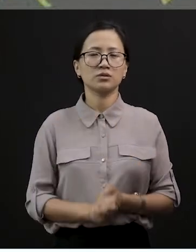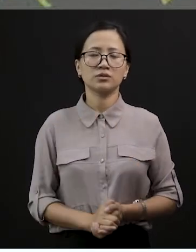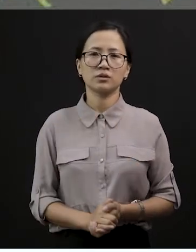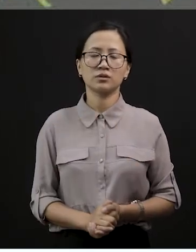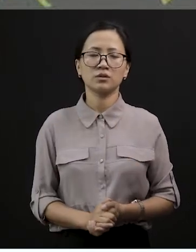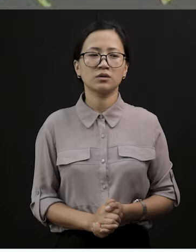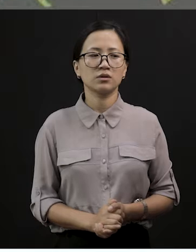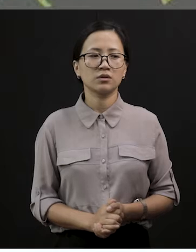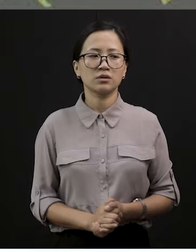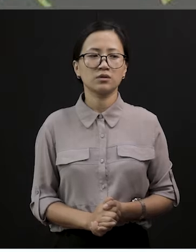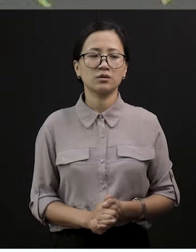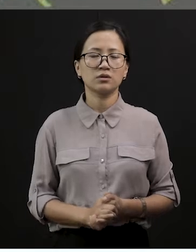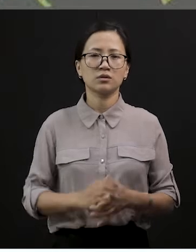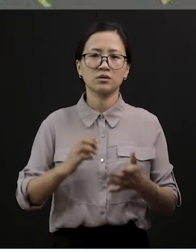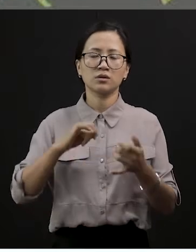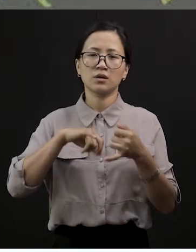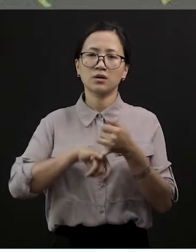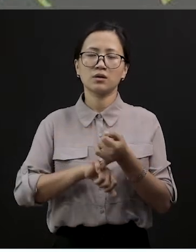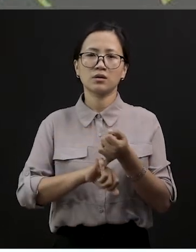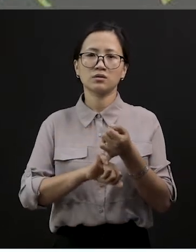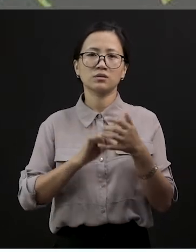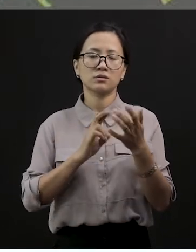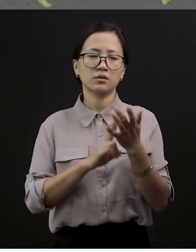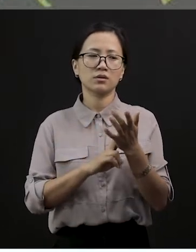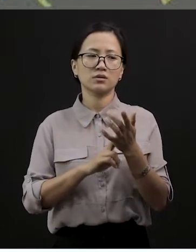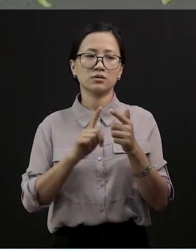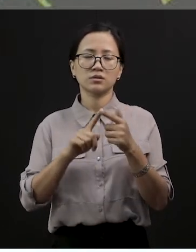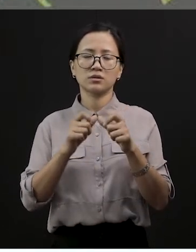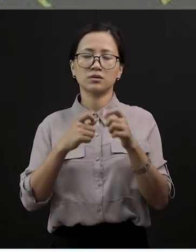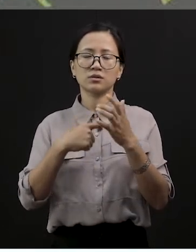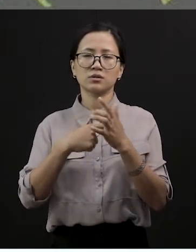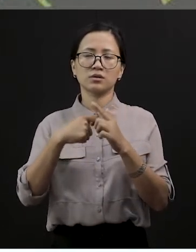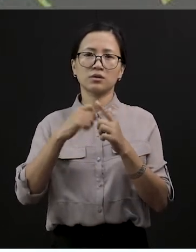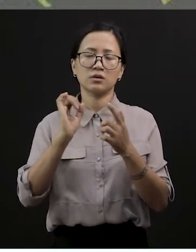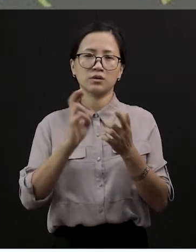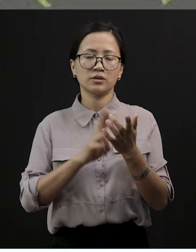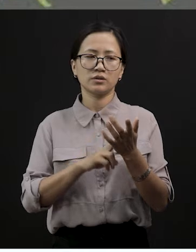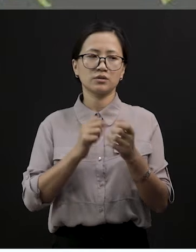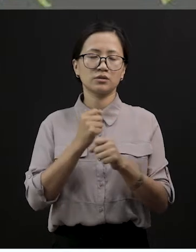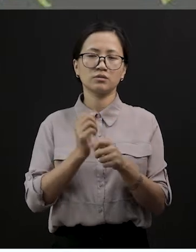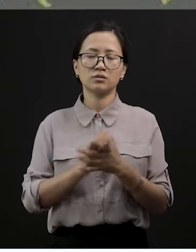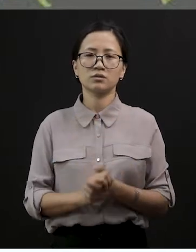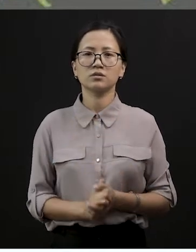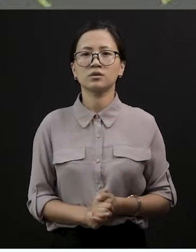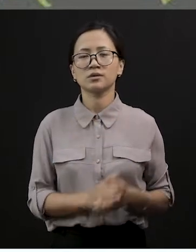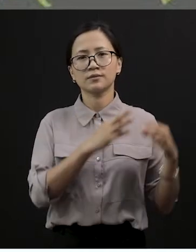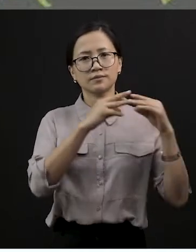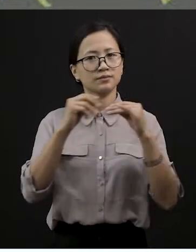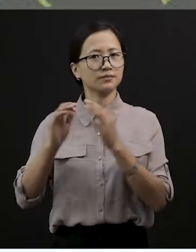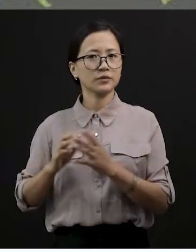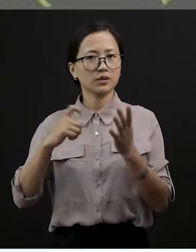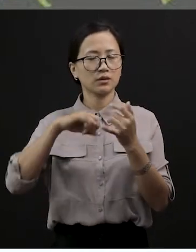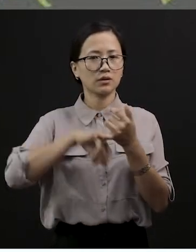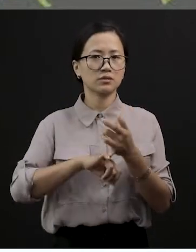T-R-I-C-K, trick. Now next is sneaking. Sneaking means moving quietly. Spelling of